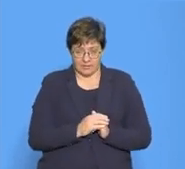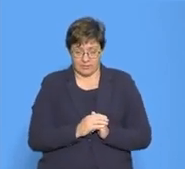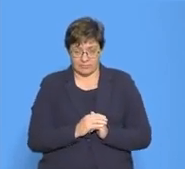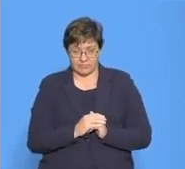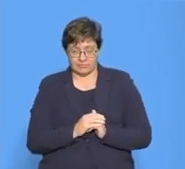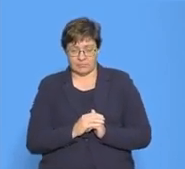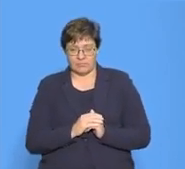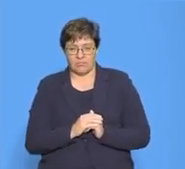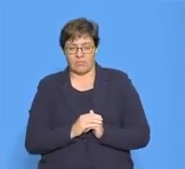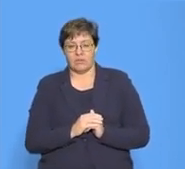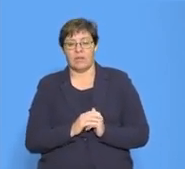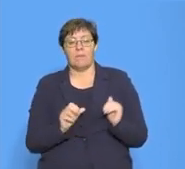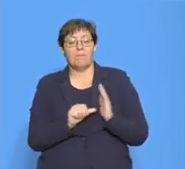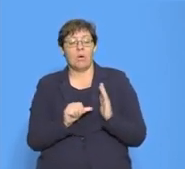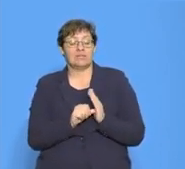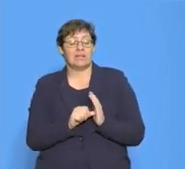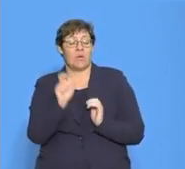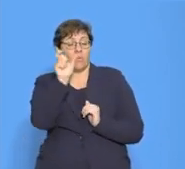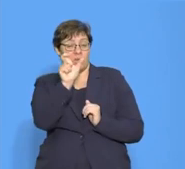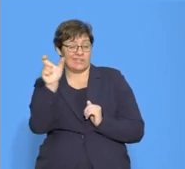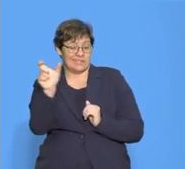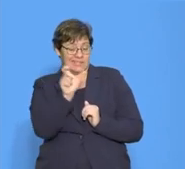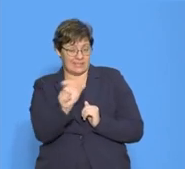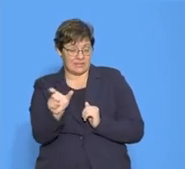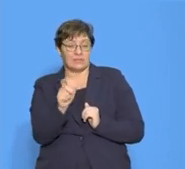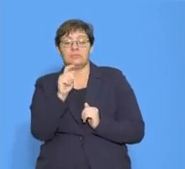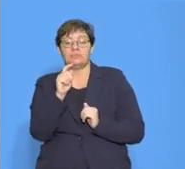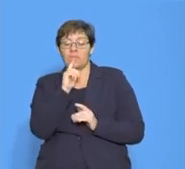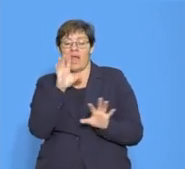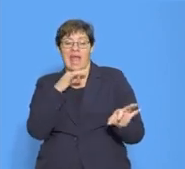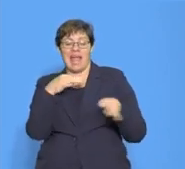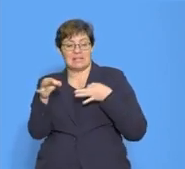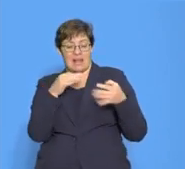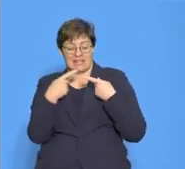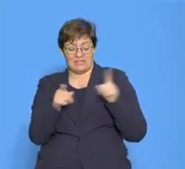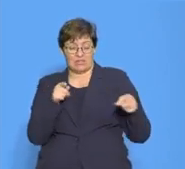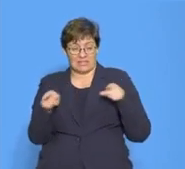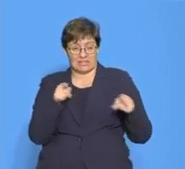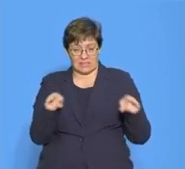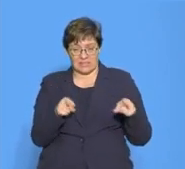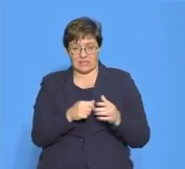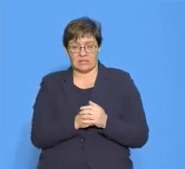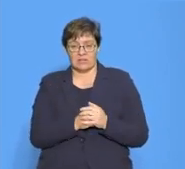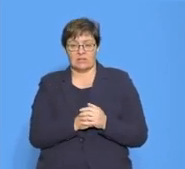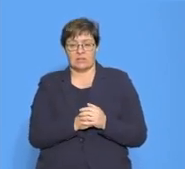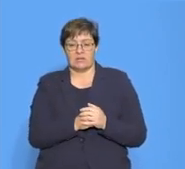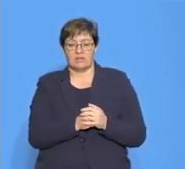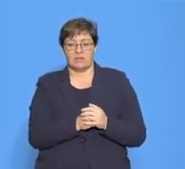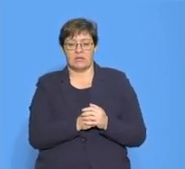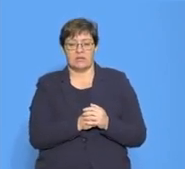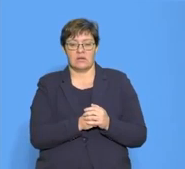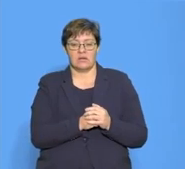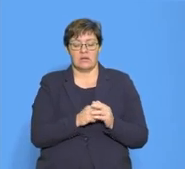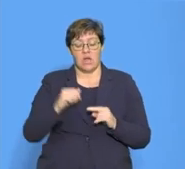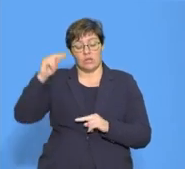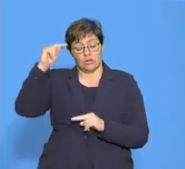shorter. So we talk about it shorter, but it is wider. So the important terminology here, when we describe